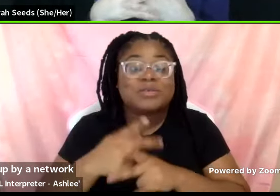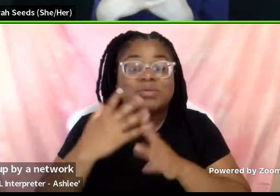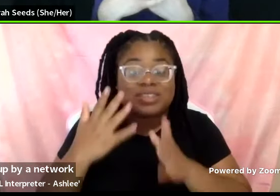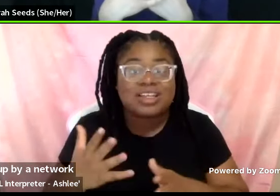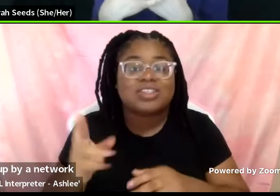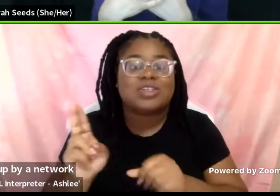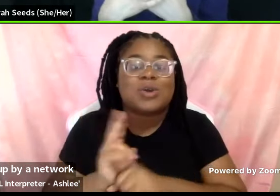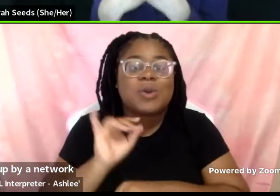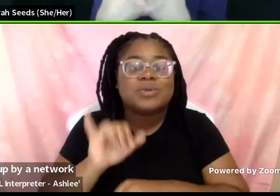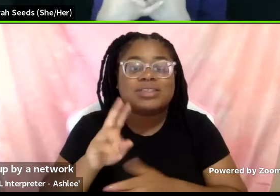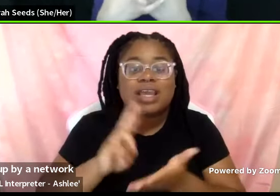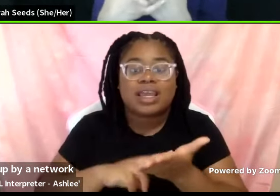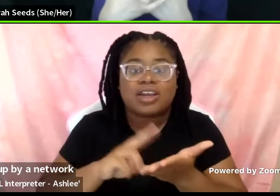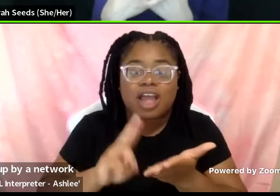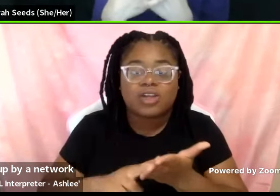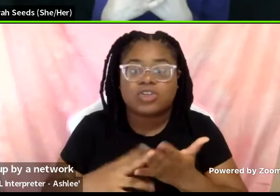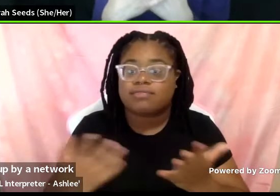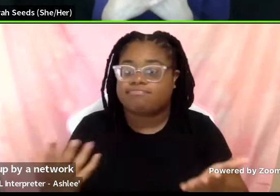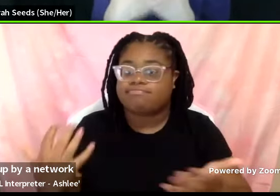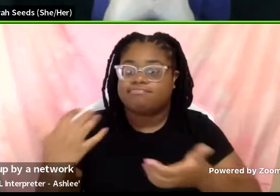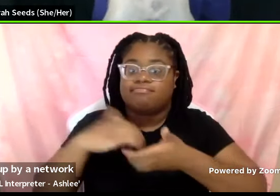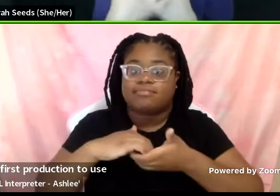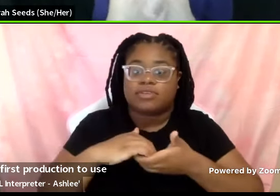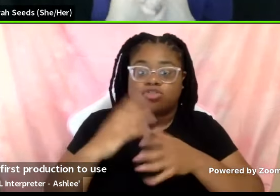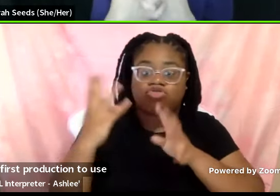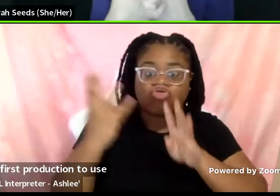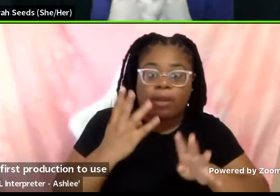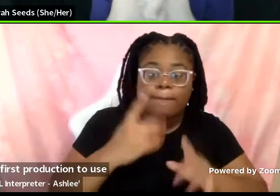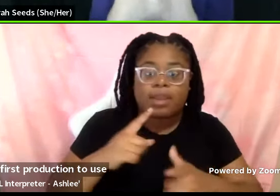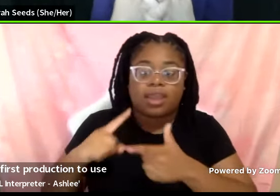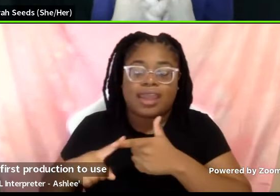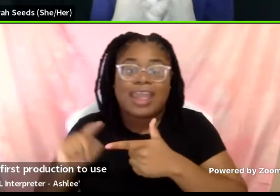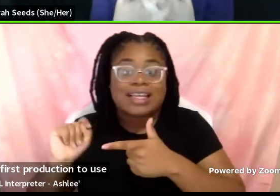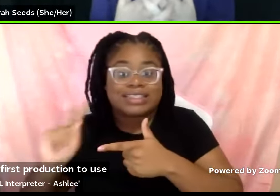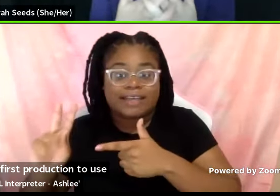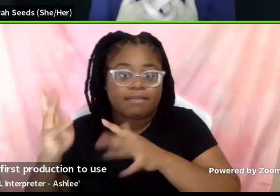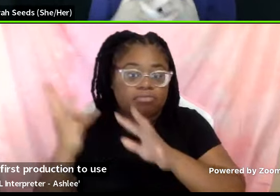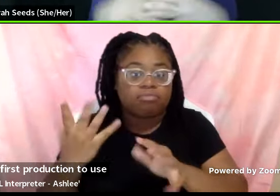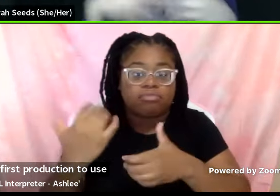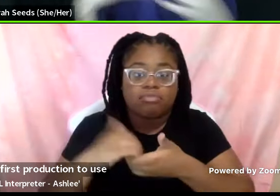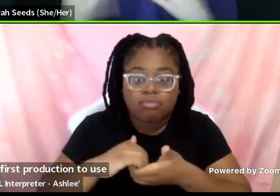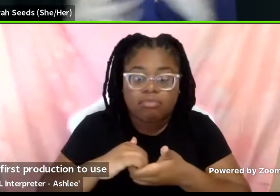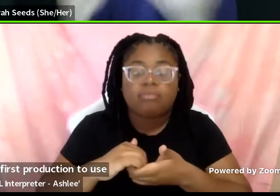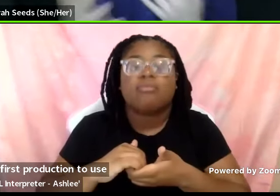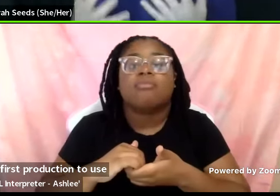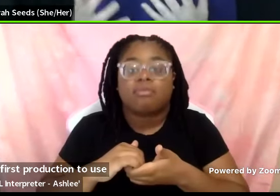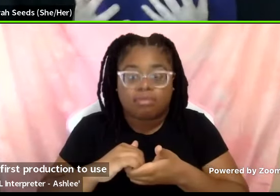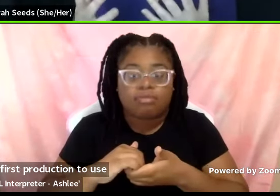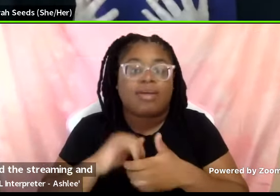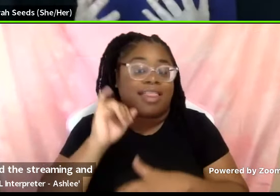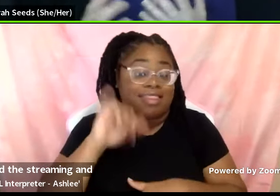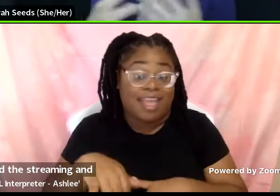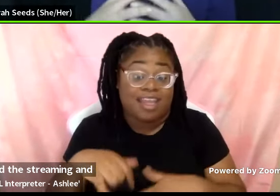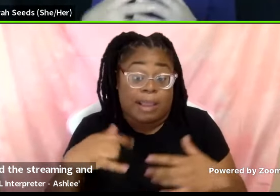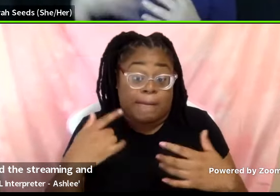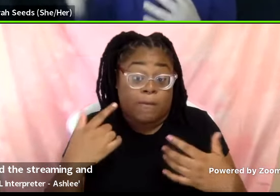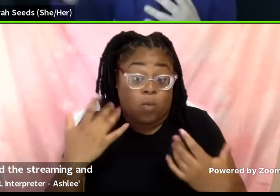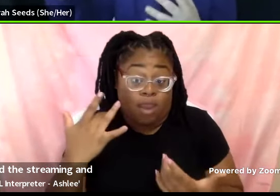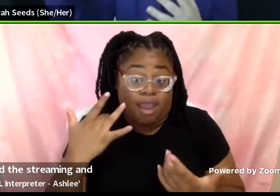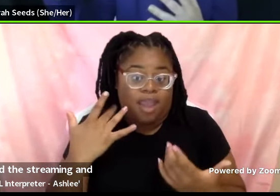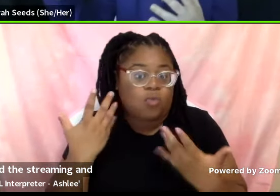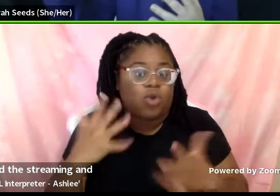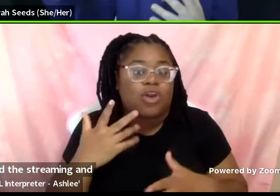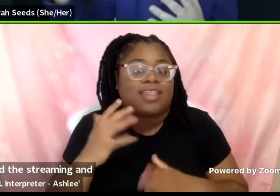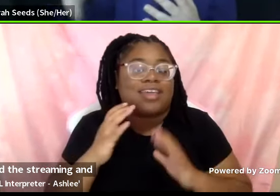project that bridged both the streaming and the network television contract together. And they did it because it was a discussion we were having. And